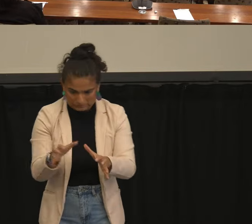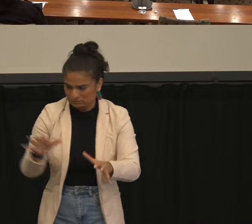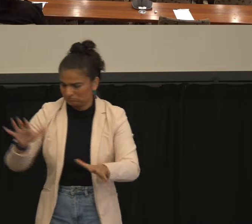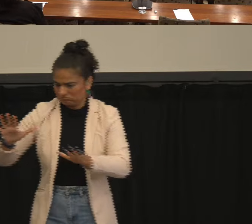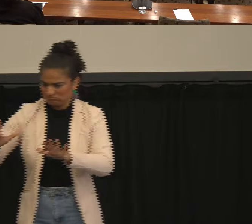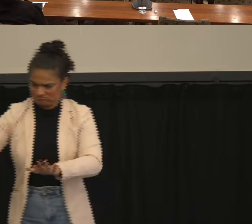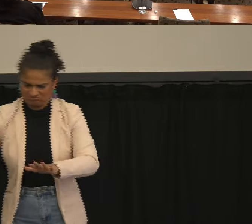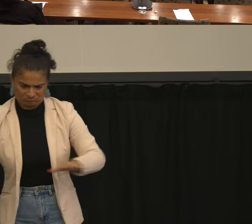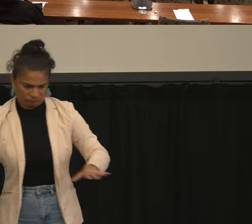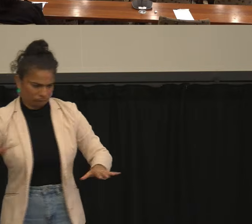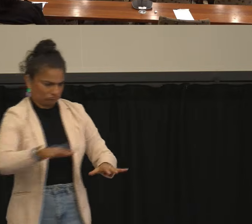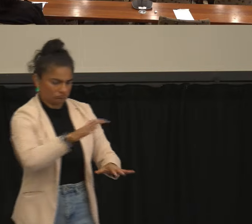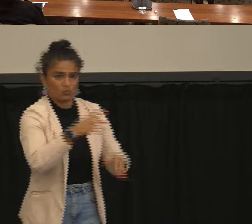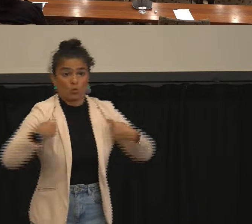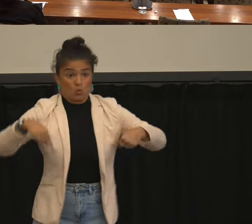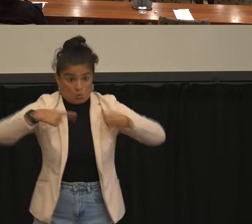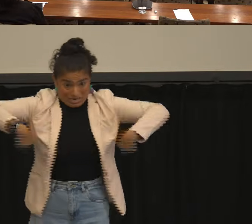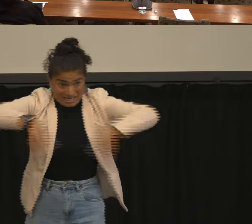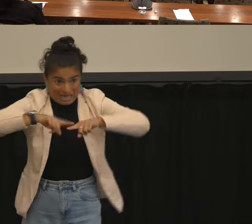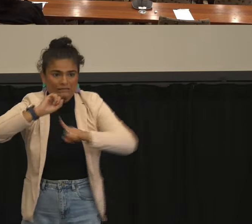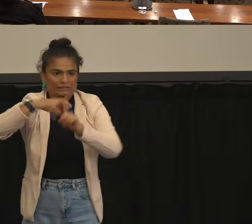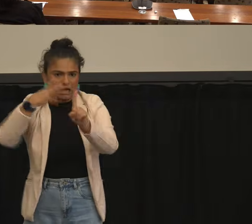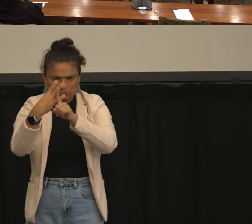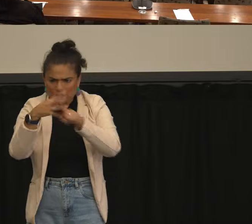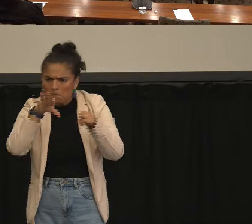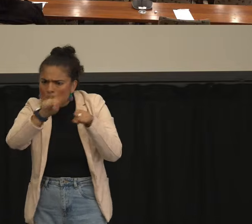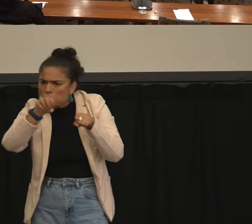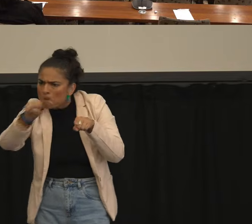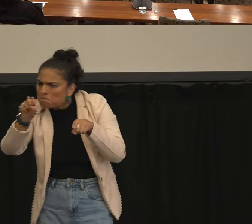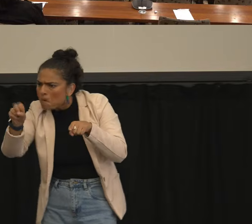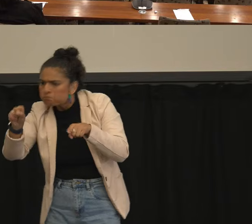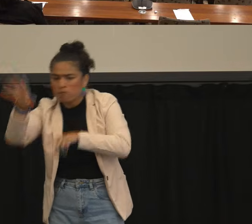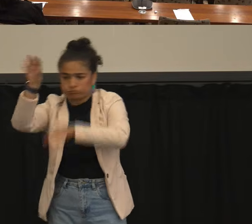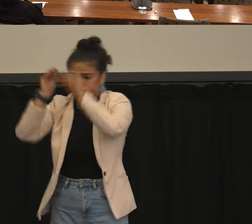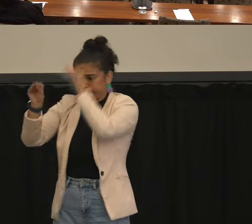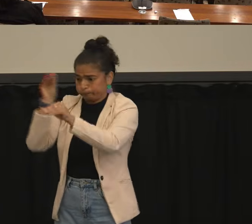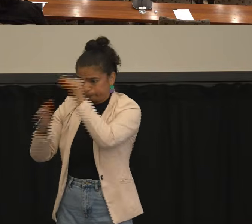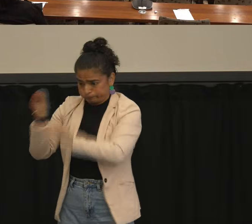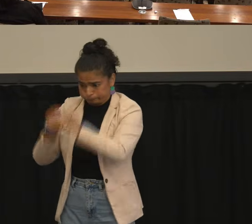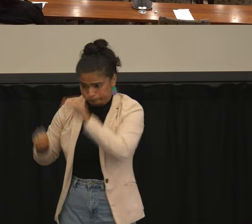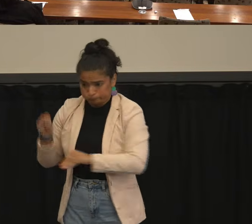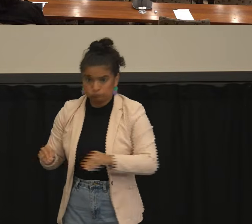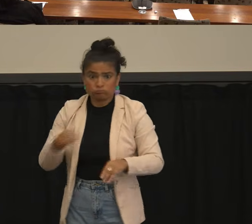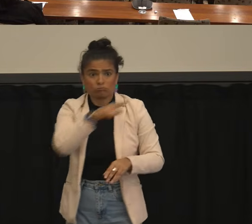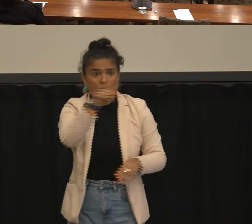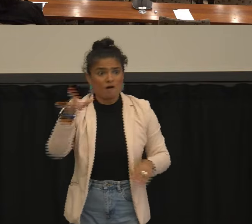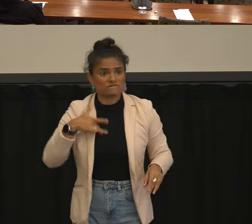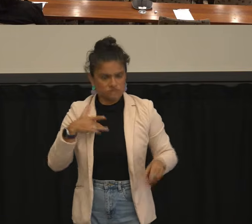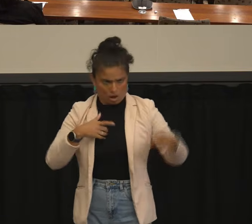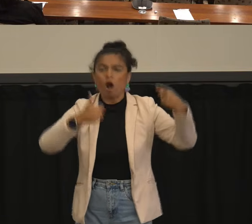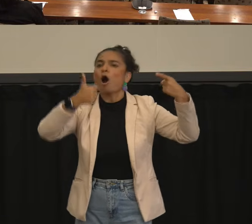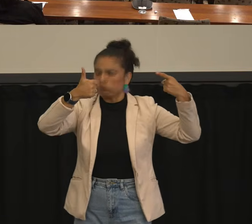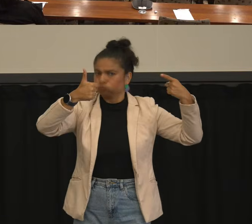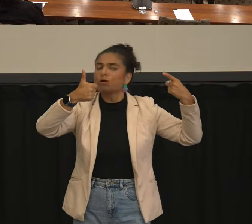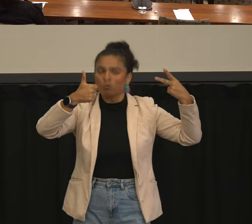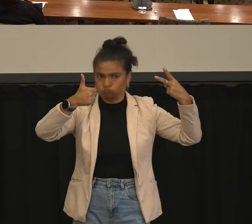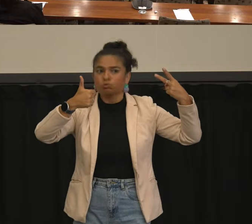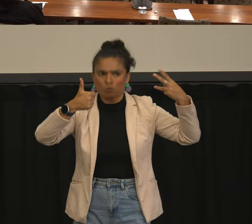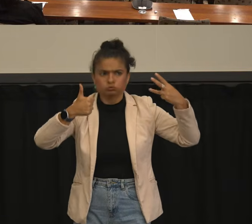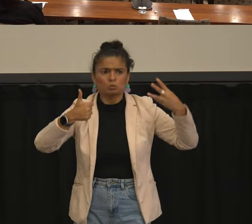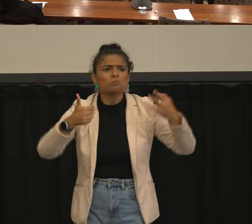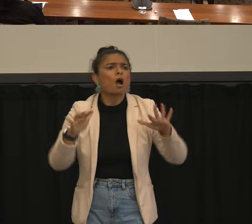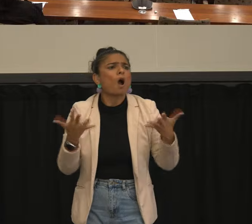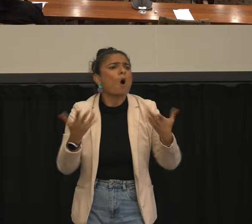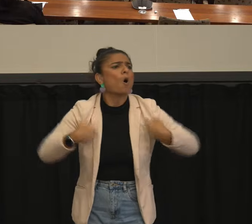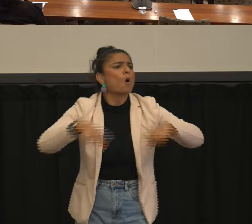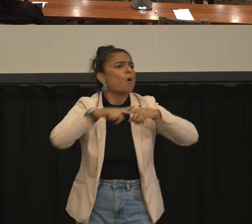As you know, we've looked at categories in the private sector, in the higher education sector, but there's also other areas that you might feel these